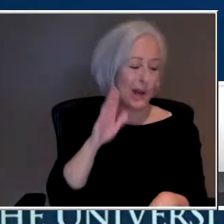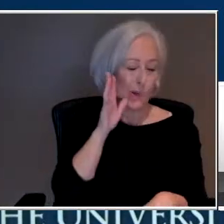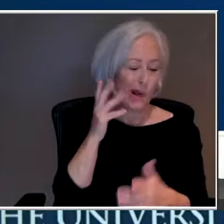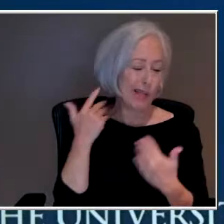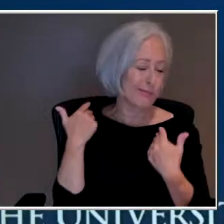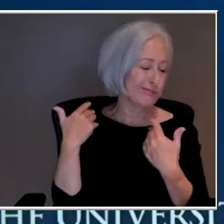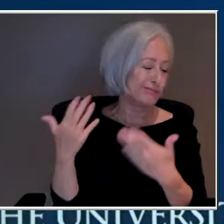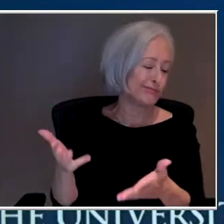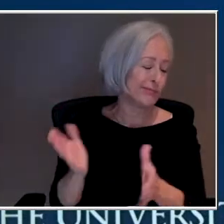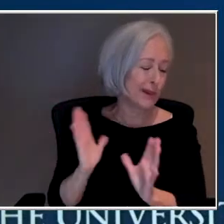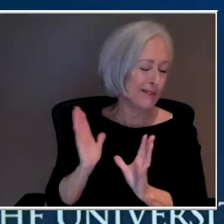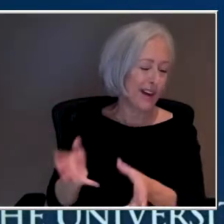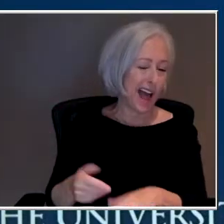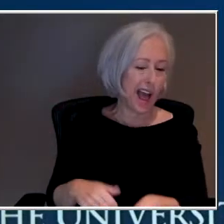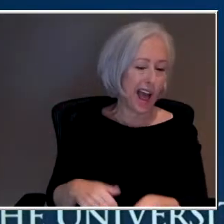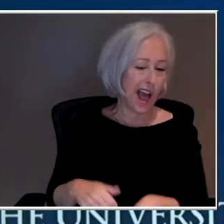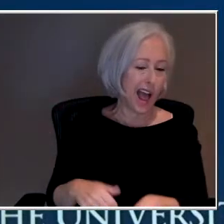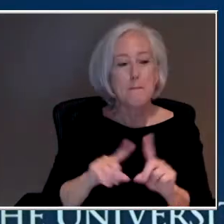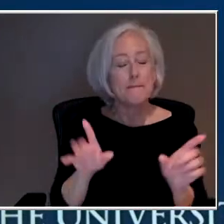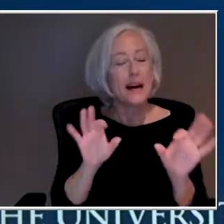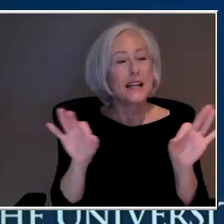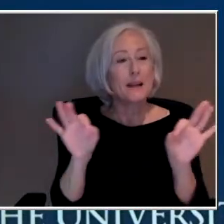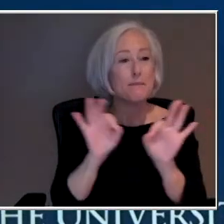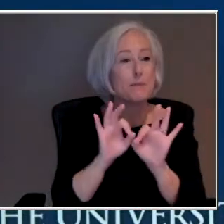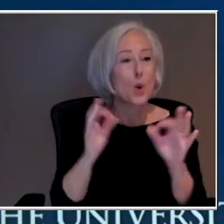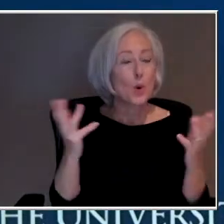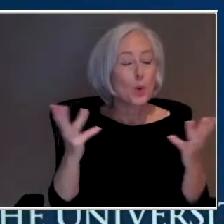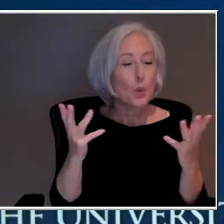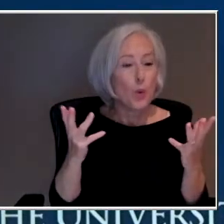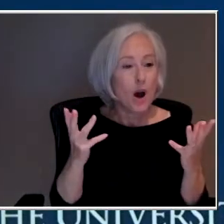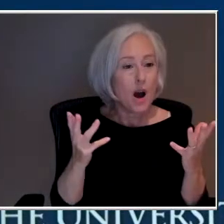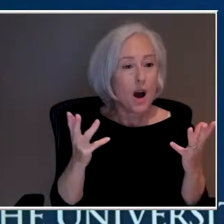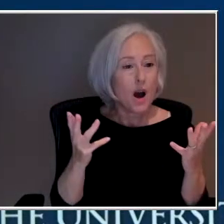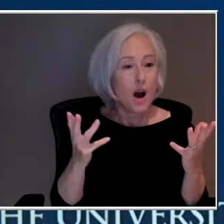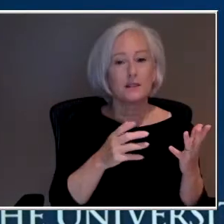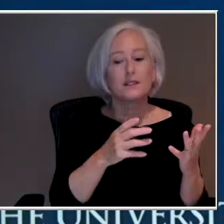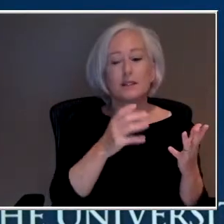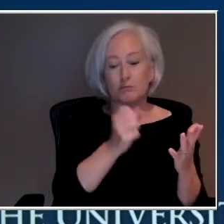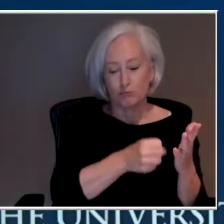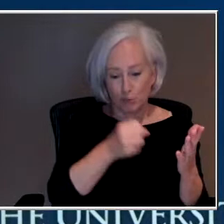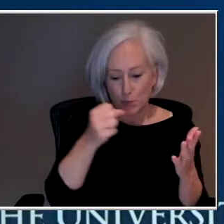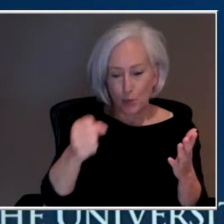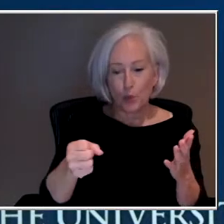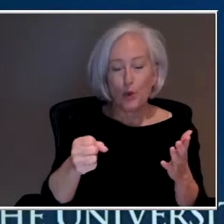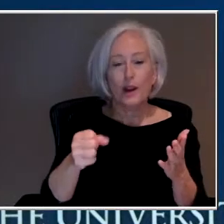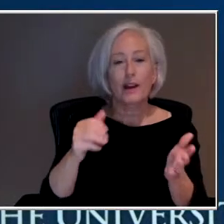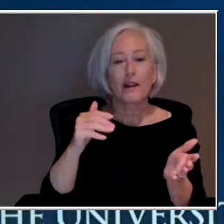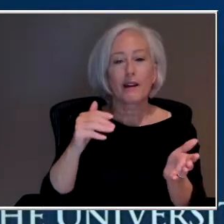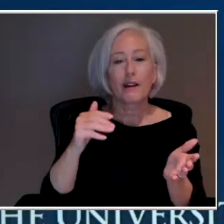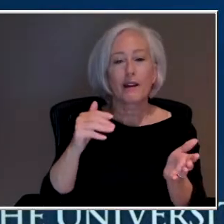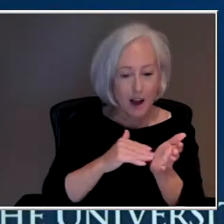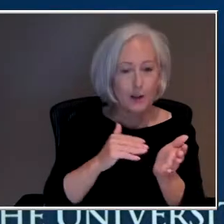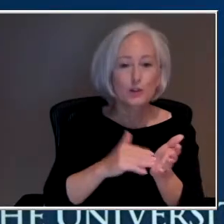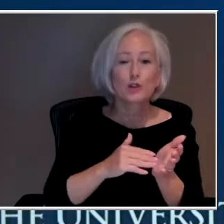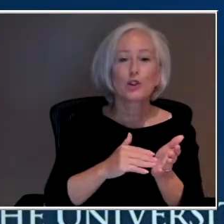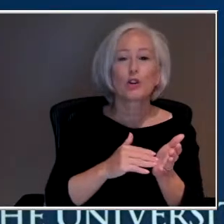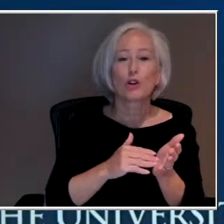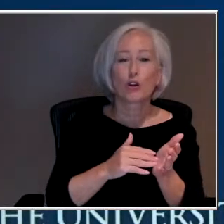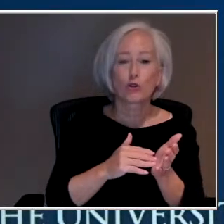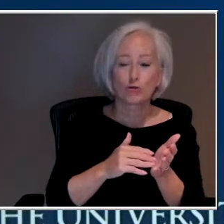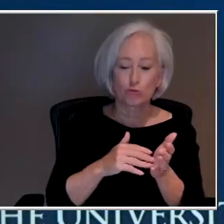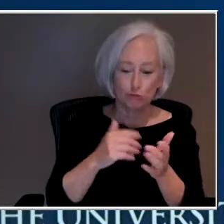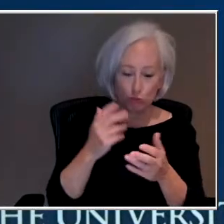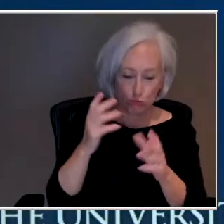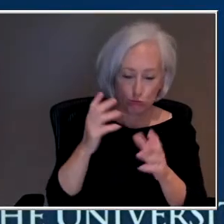fine. The importance of taking your child in and getting them screened and getting them looked at, because again, like we said before, a lot of these